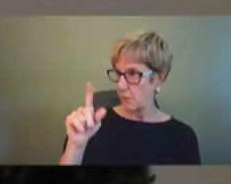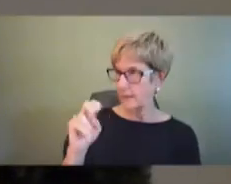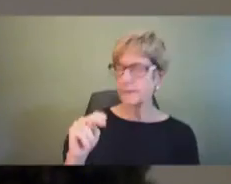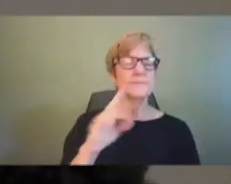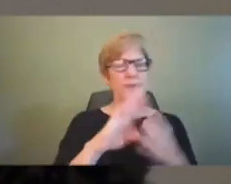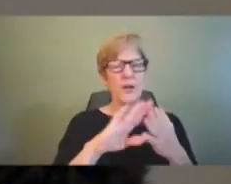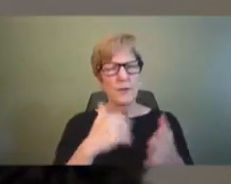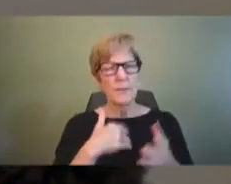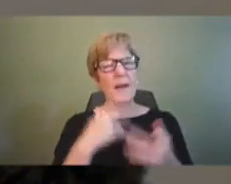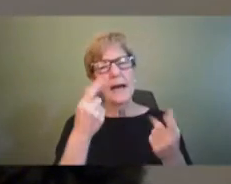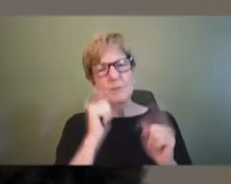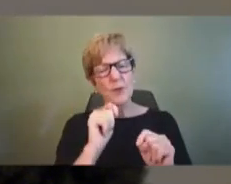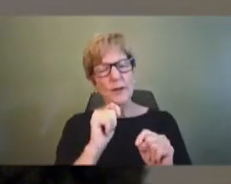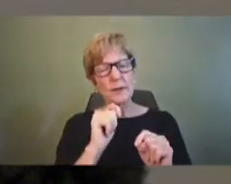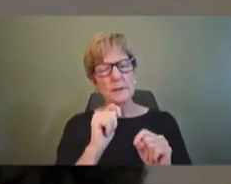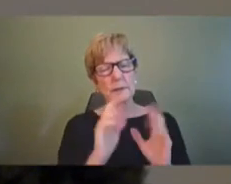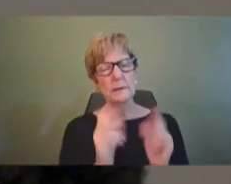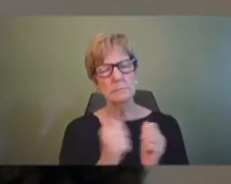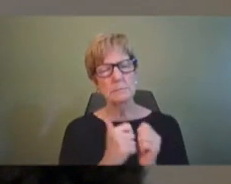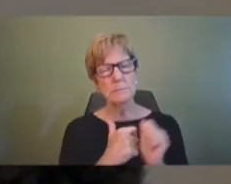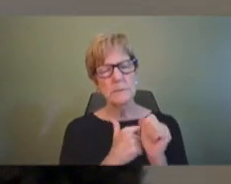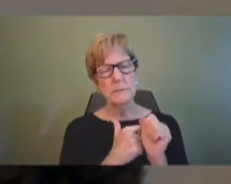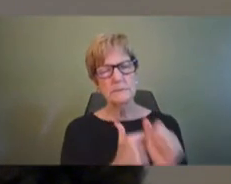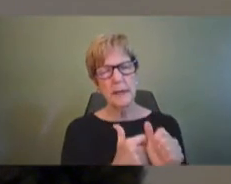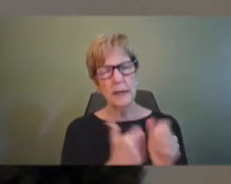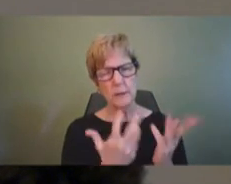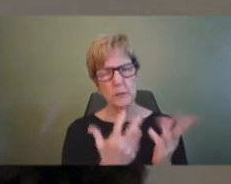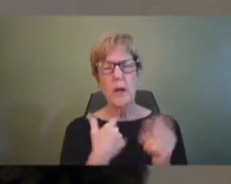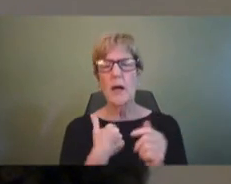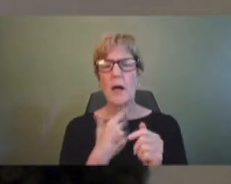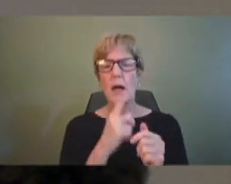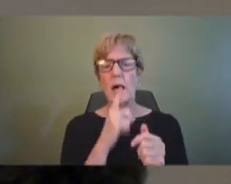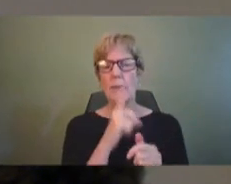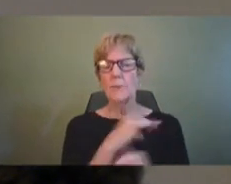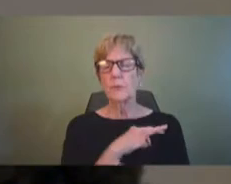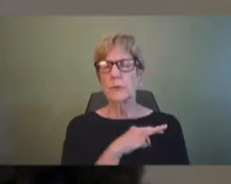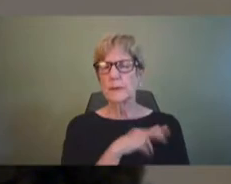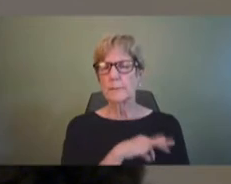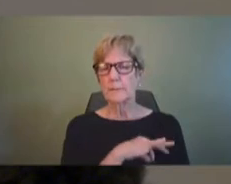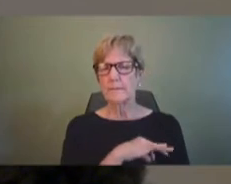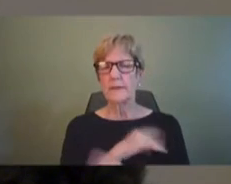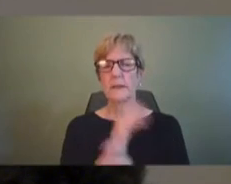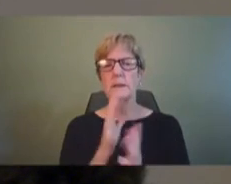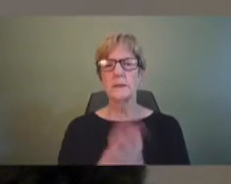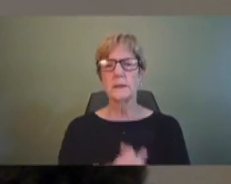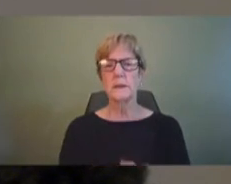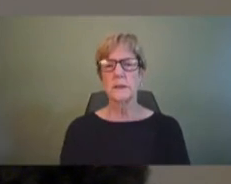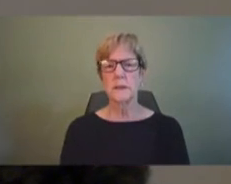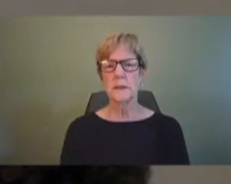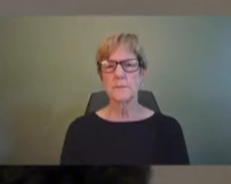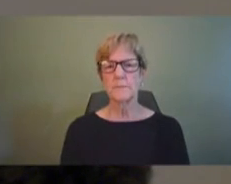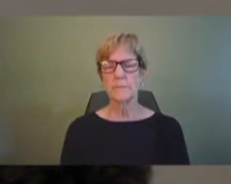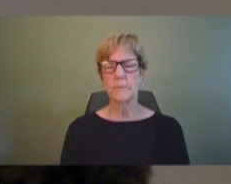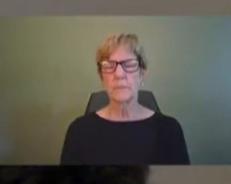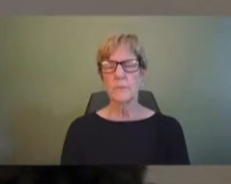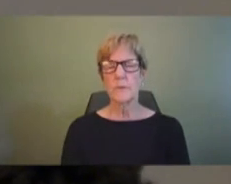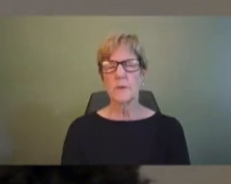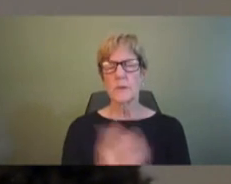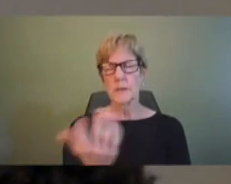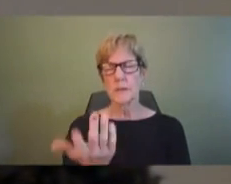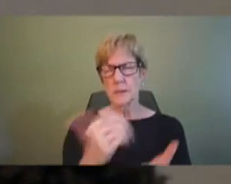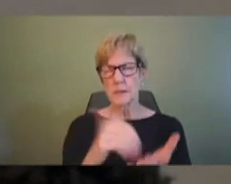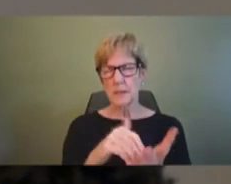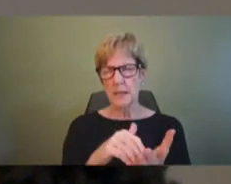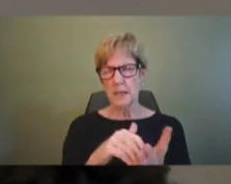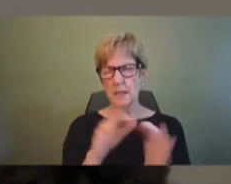to follow but I would really benefit from a repeat of